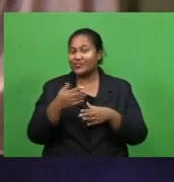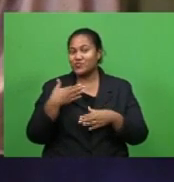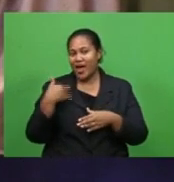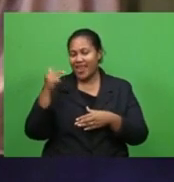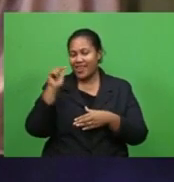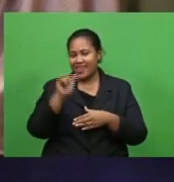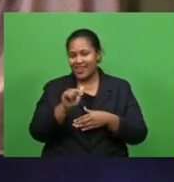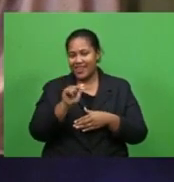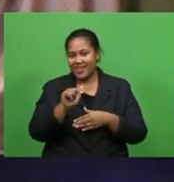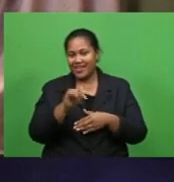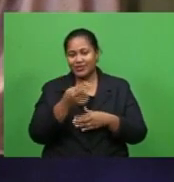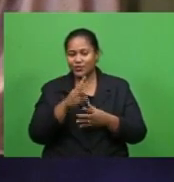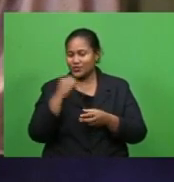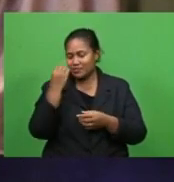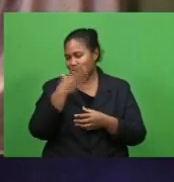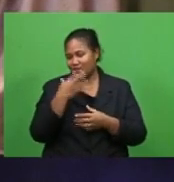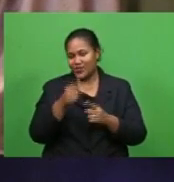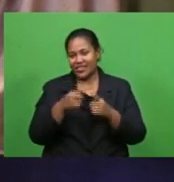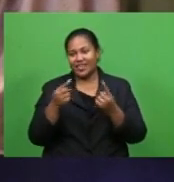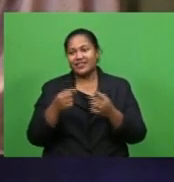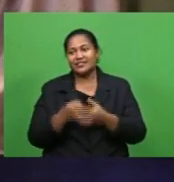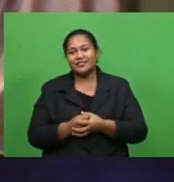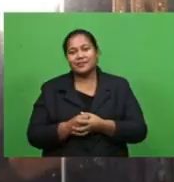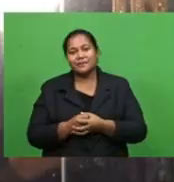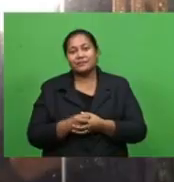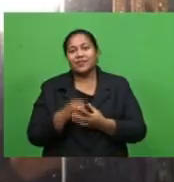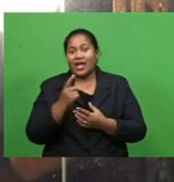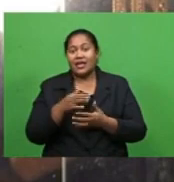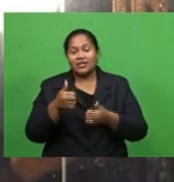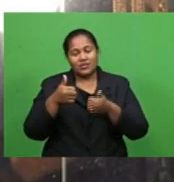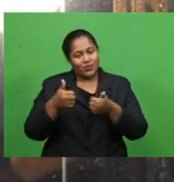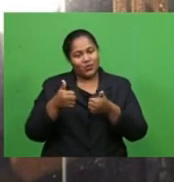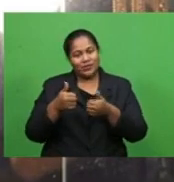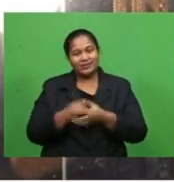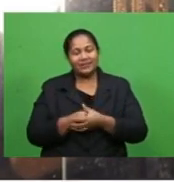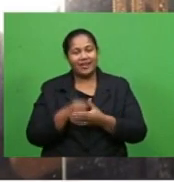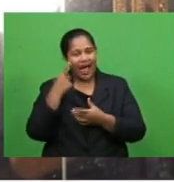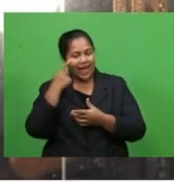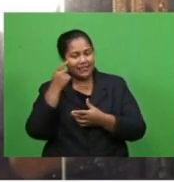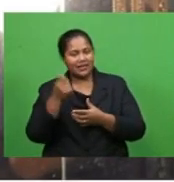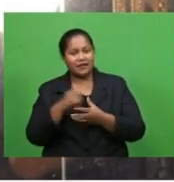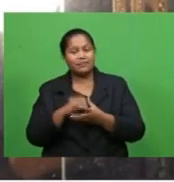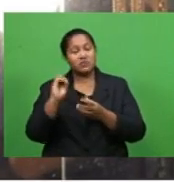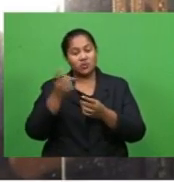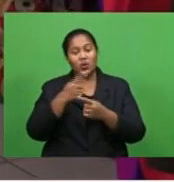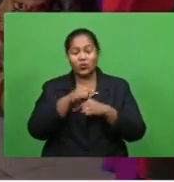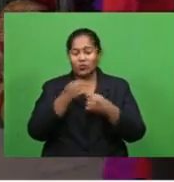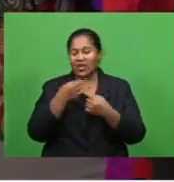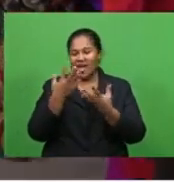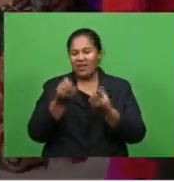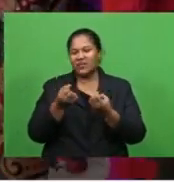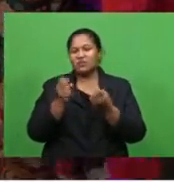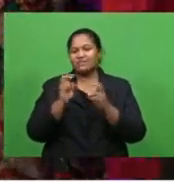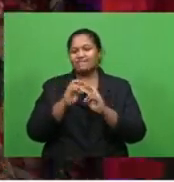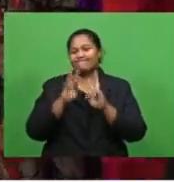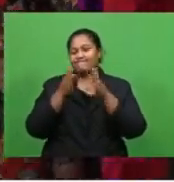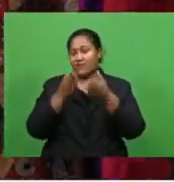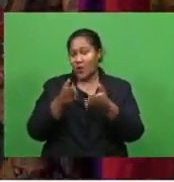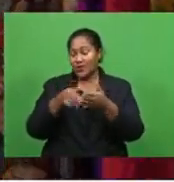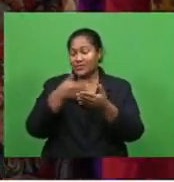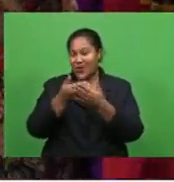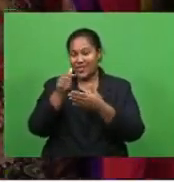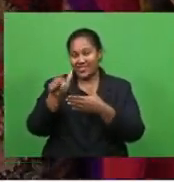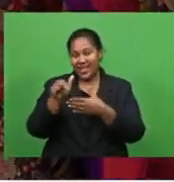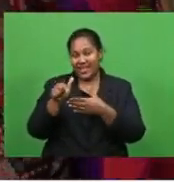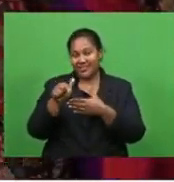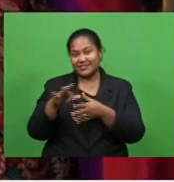beautiful things. It's a well-proven fact. So we've basically just, we've really focused on that, you know,